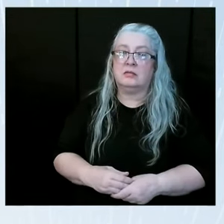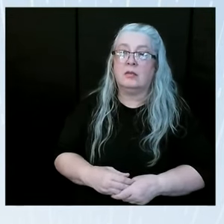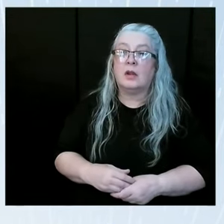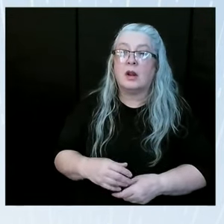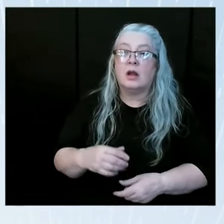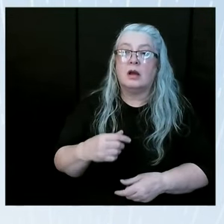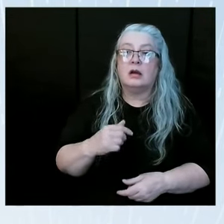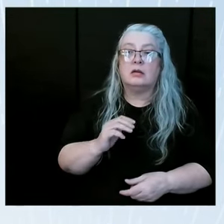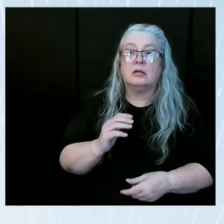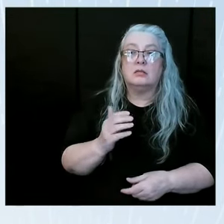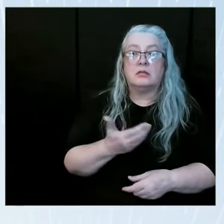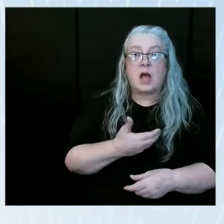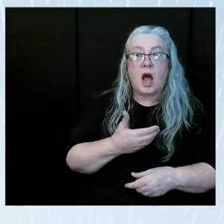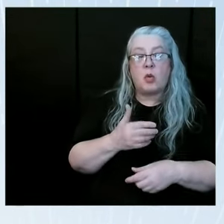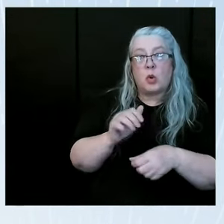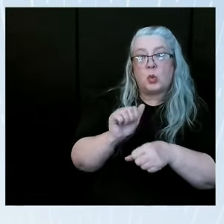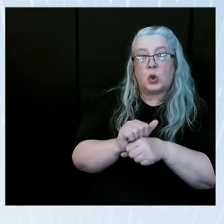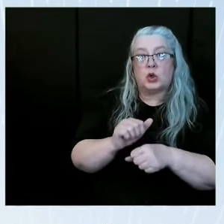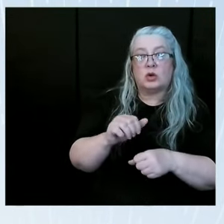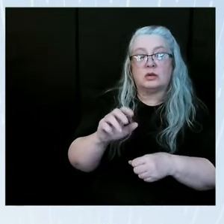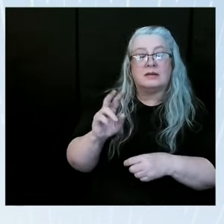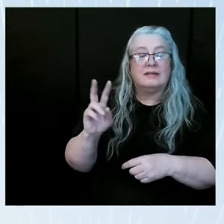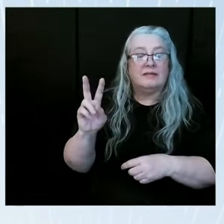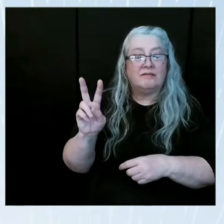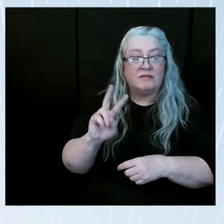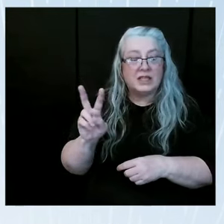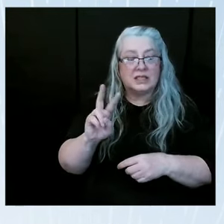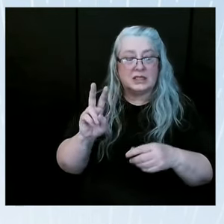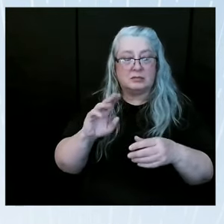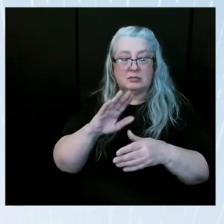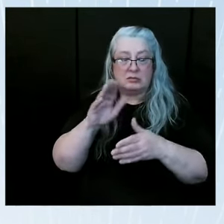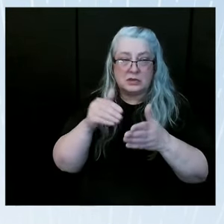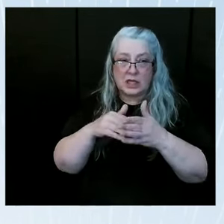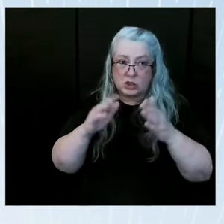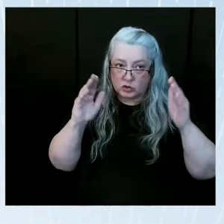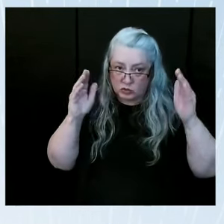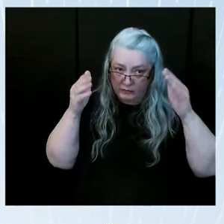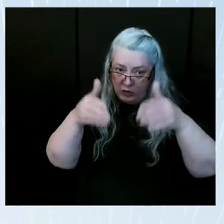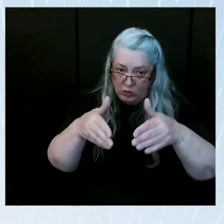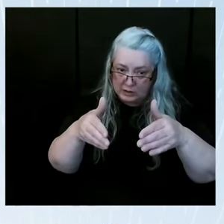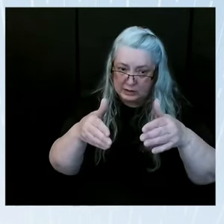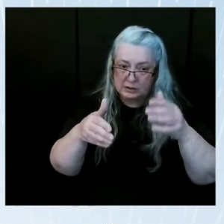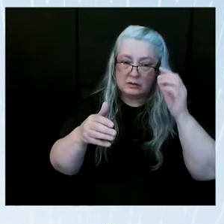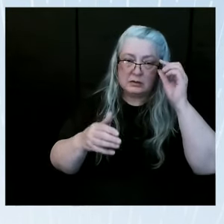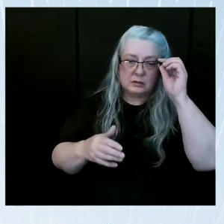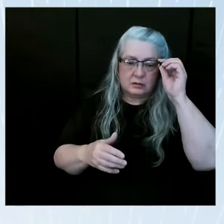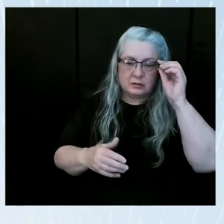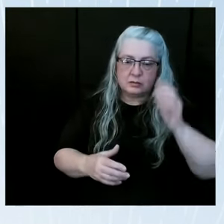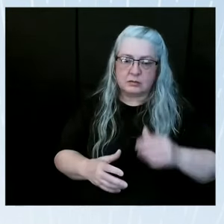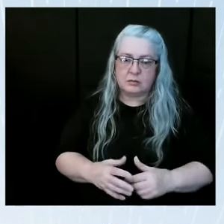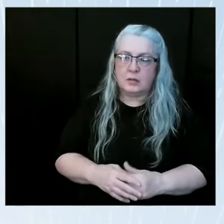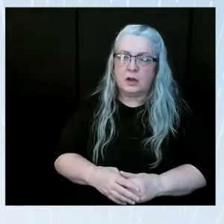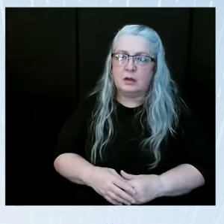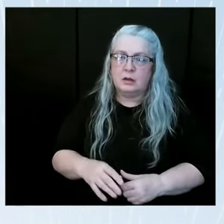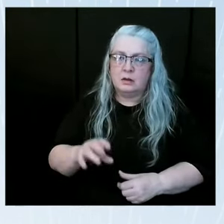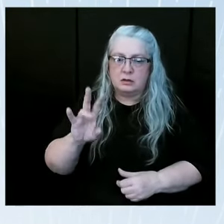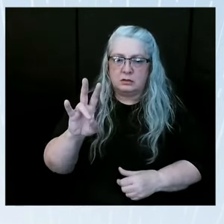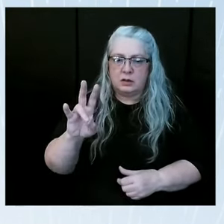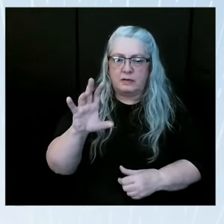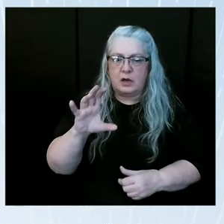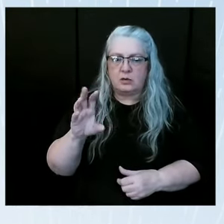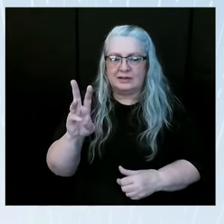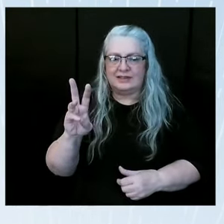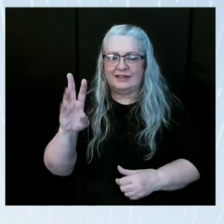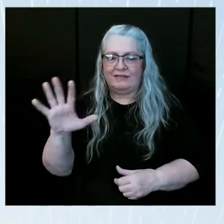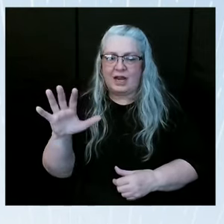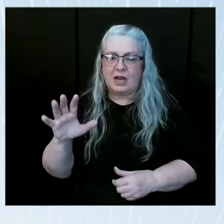assistance specialists provided support to 765 victims, and United States Citizenship and Immigration